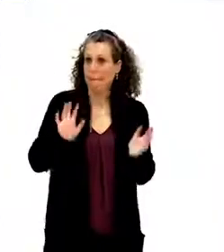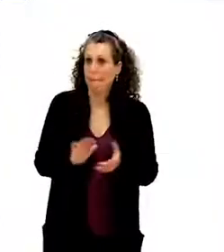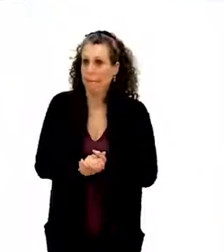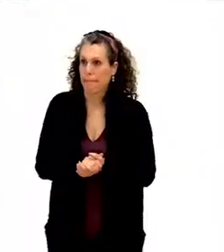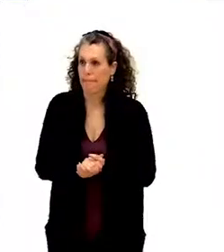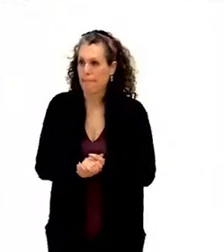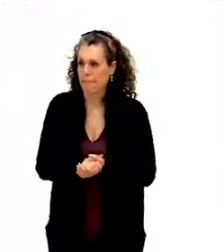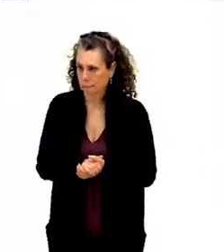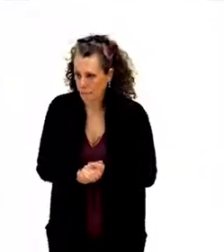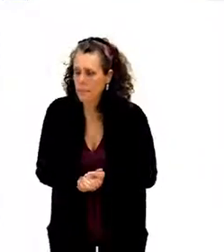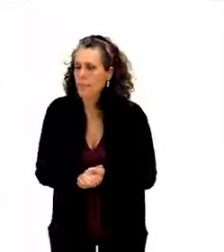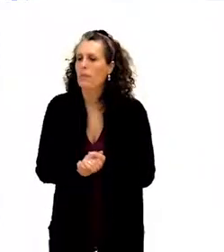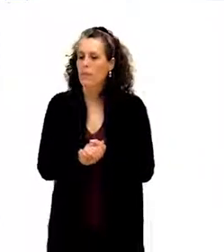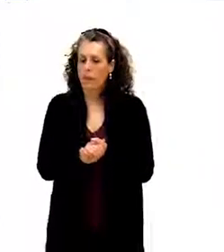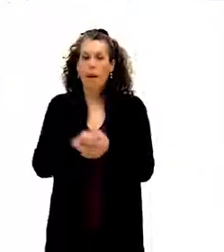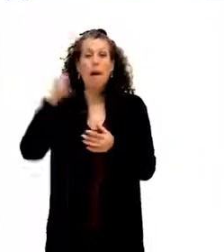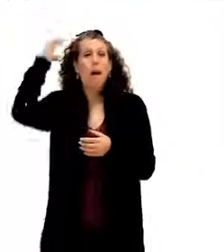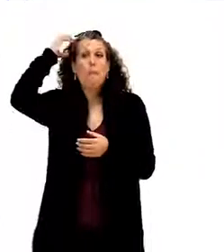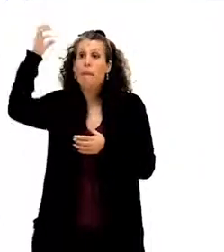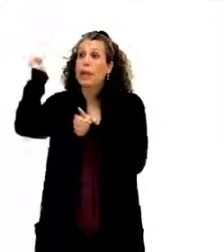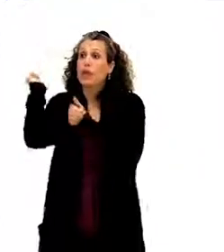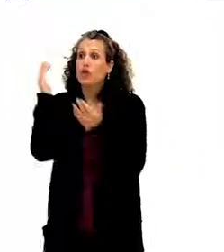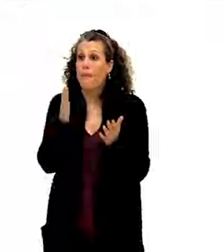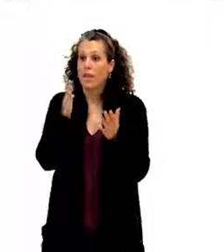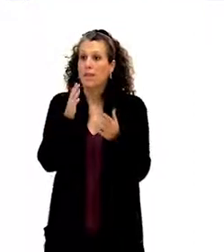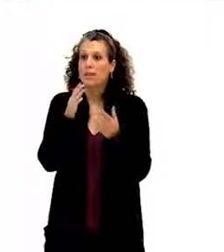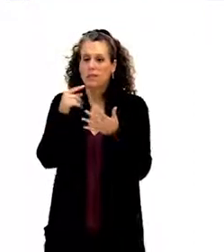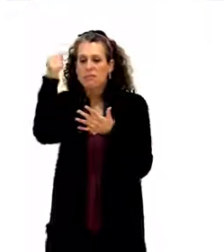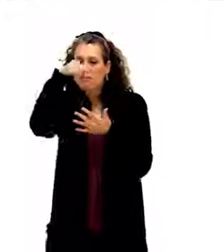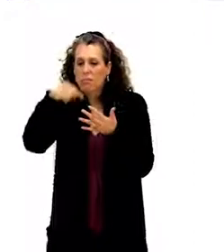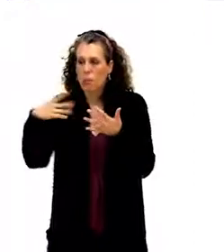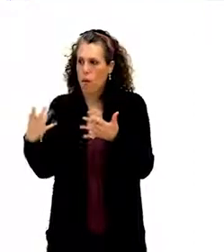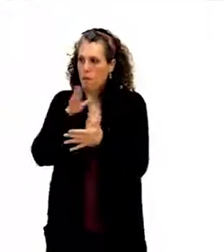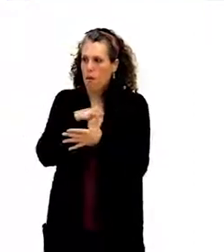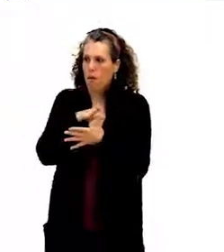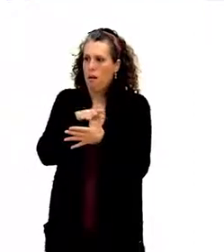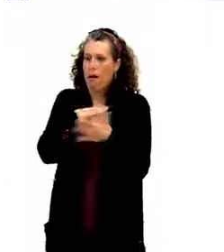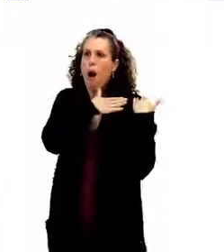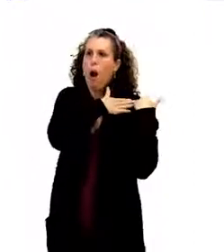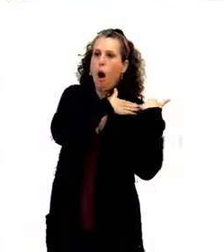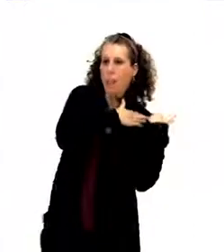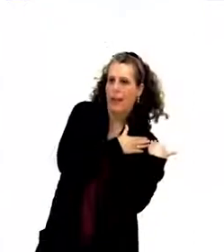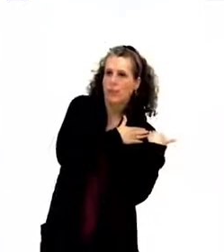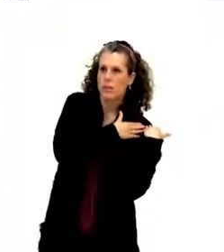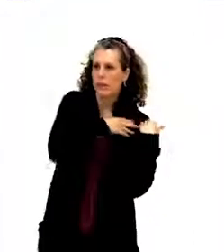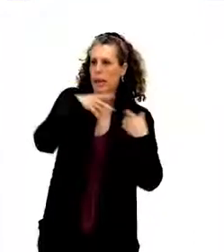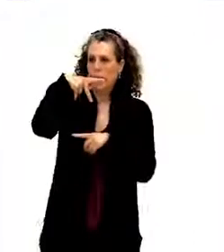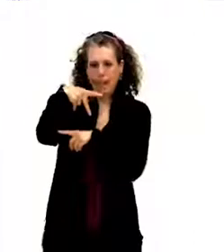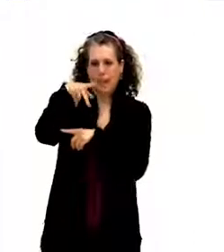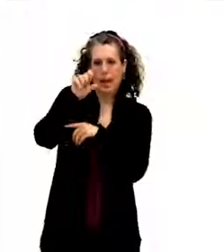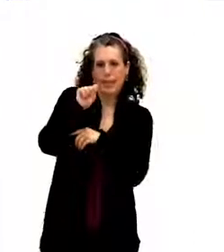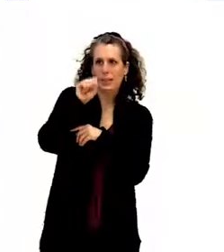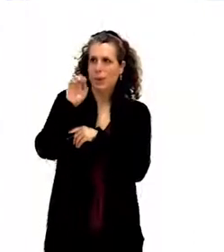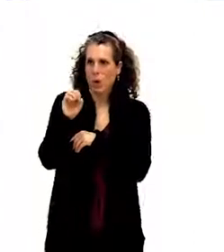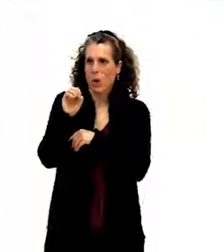One of the characteristics of the public services, it's a concept of obligation. It's the so-called PSO,